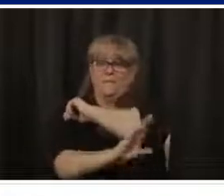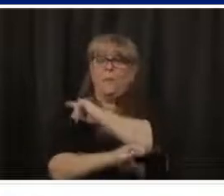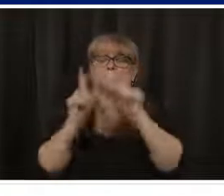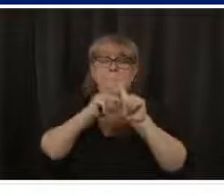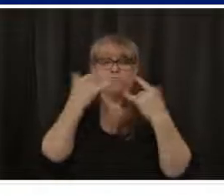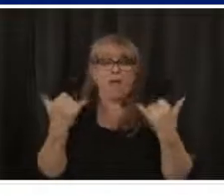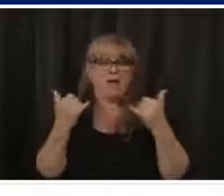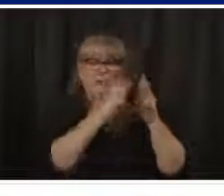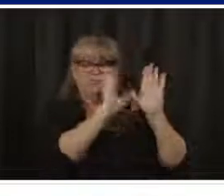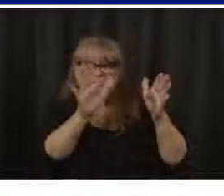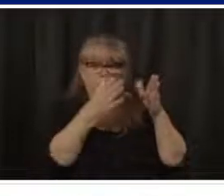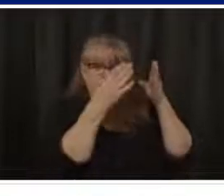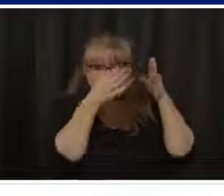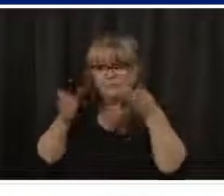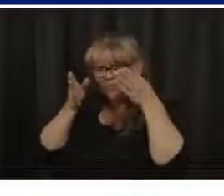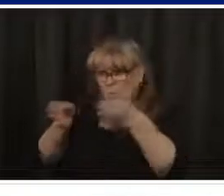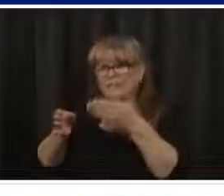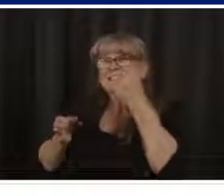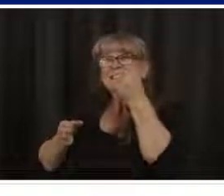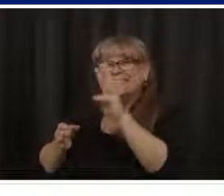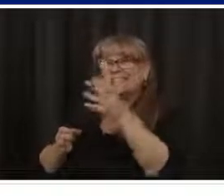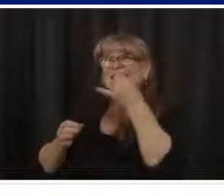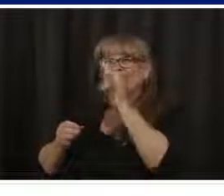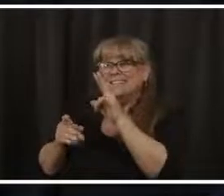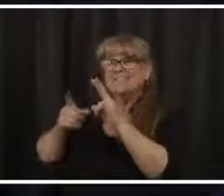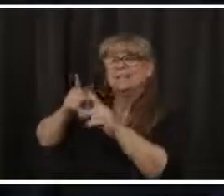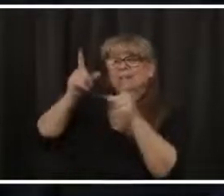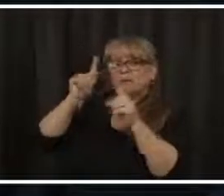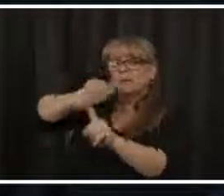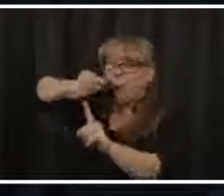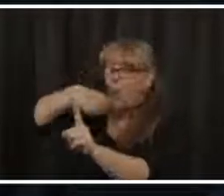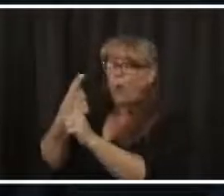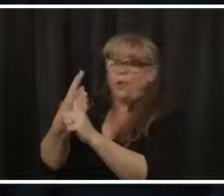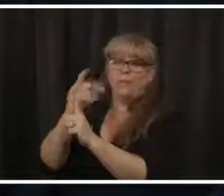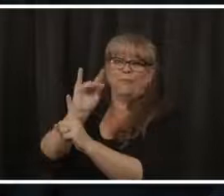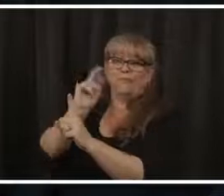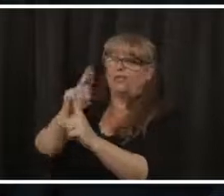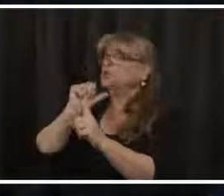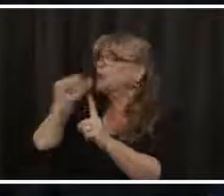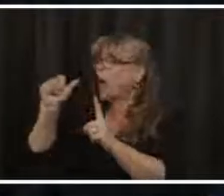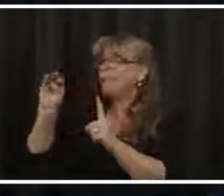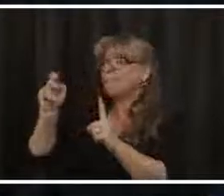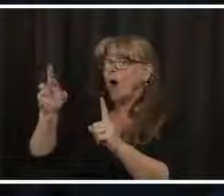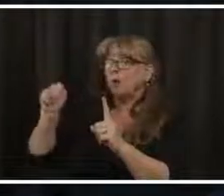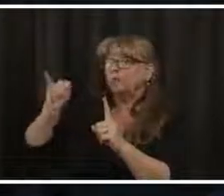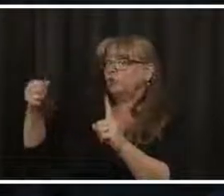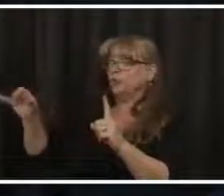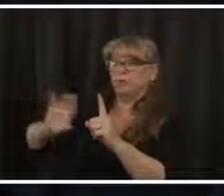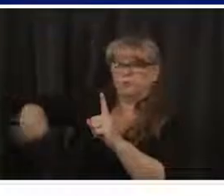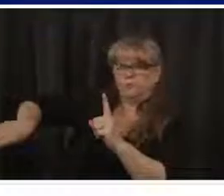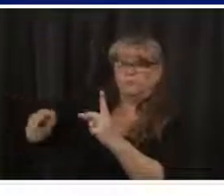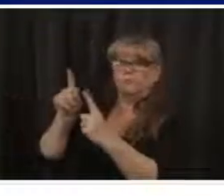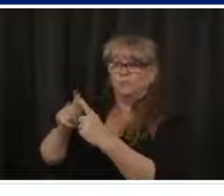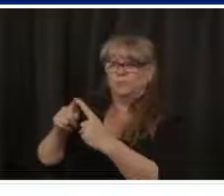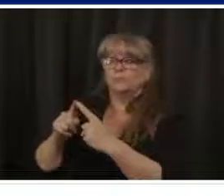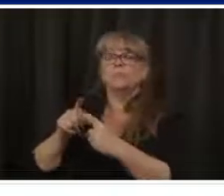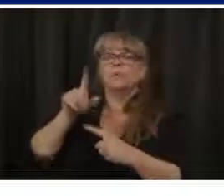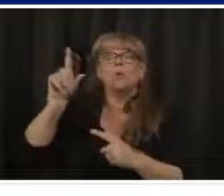vaccine. Colorado Children's Hospital is offering it at Aurora and Colorado